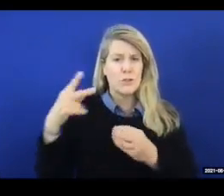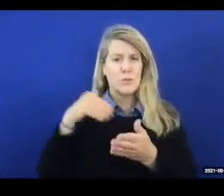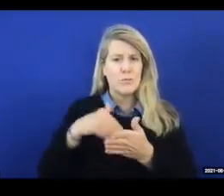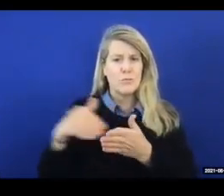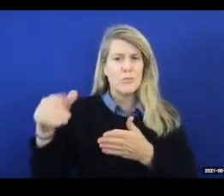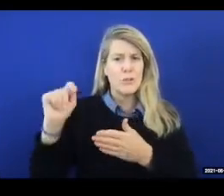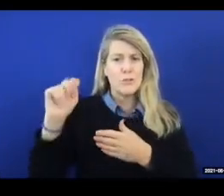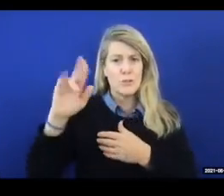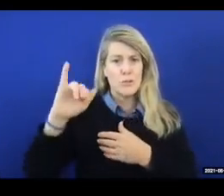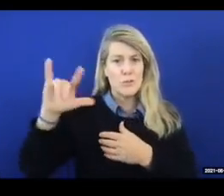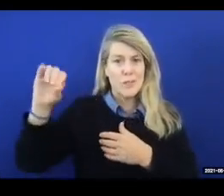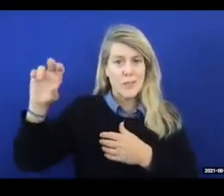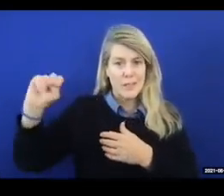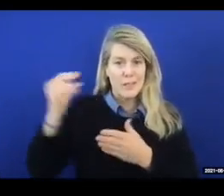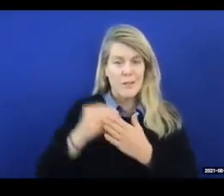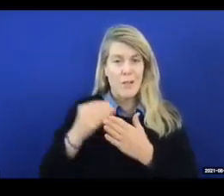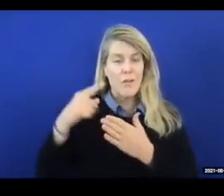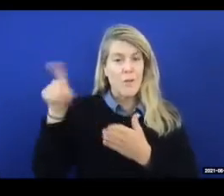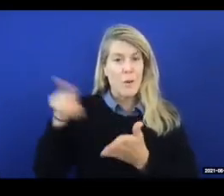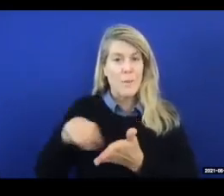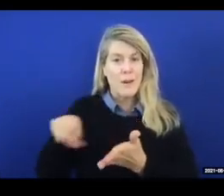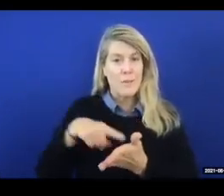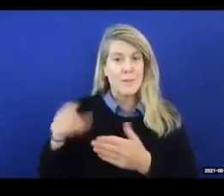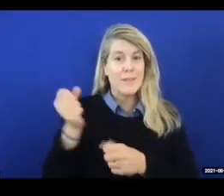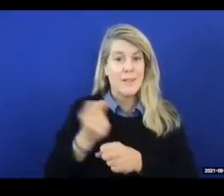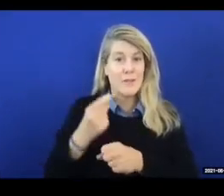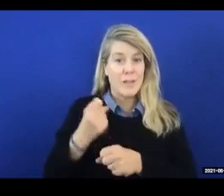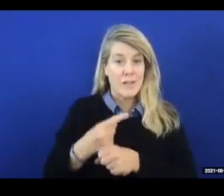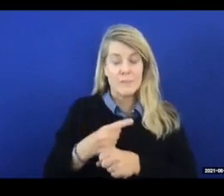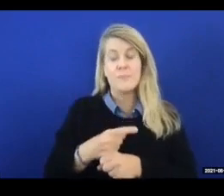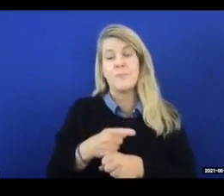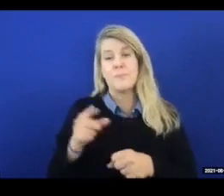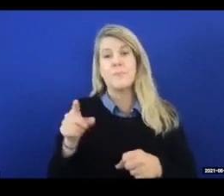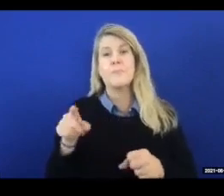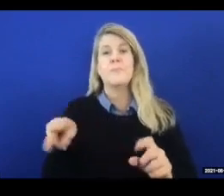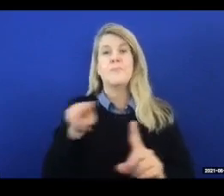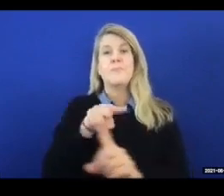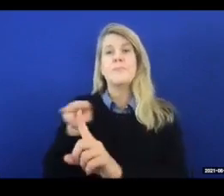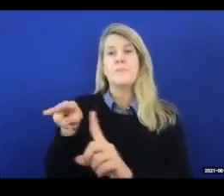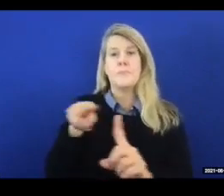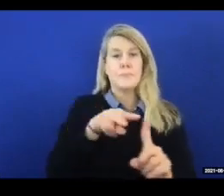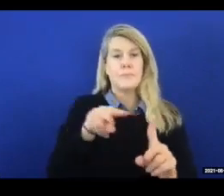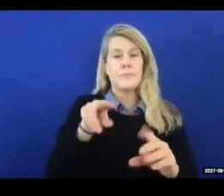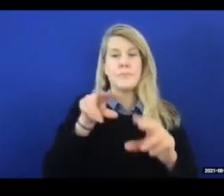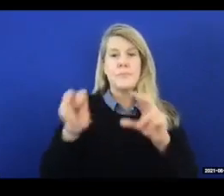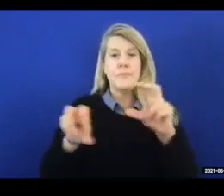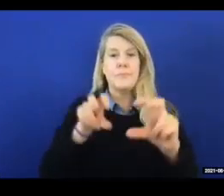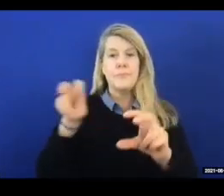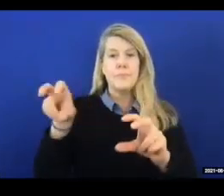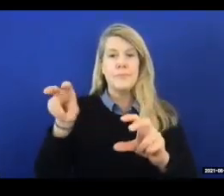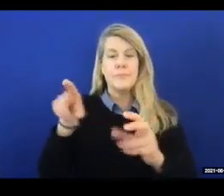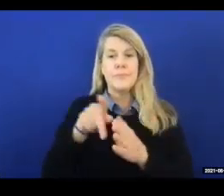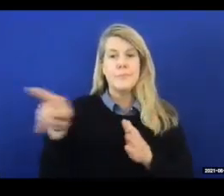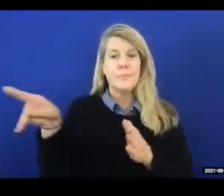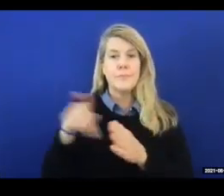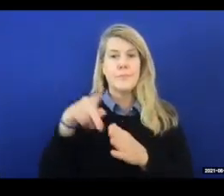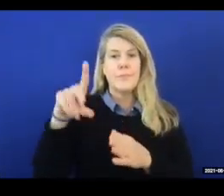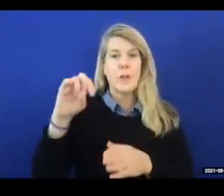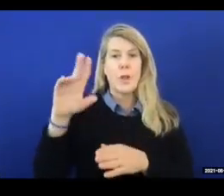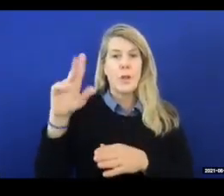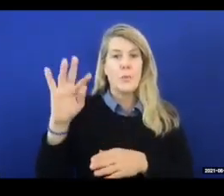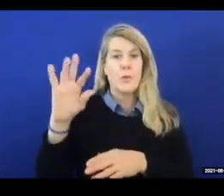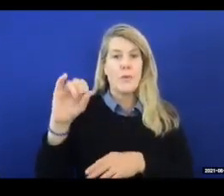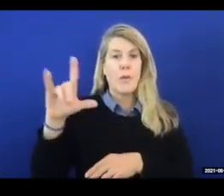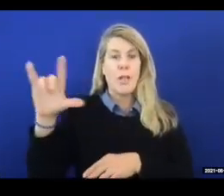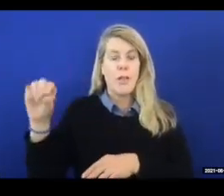in payments each year, overseeing an investment portfolio of more than